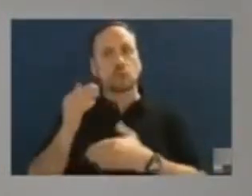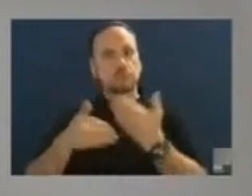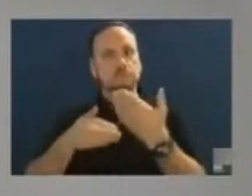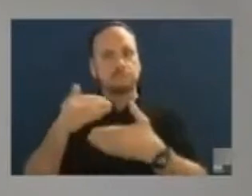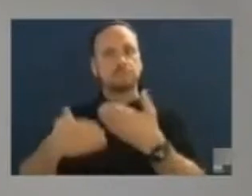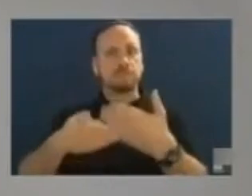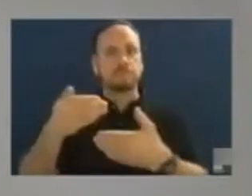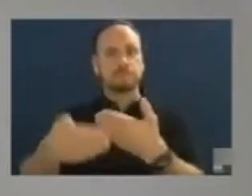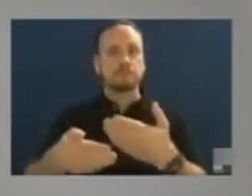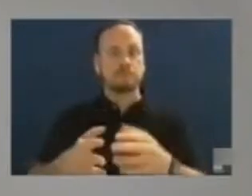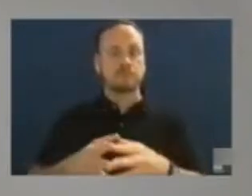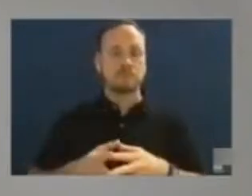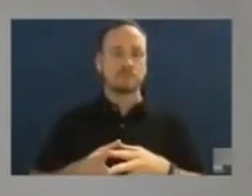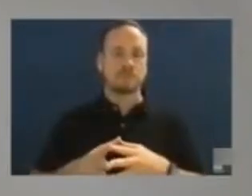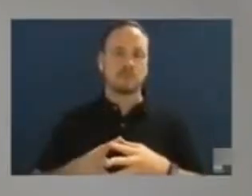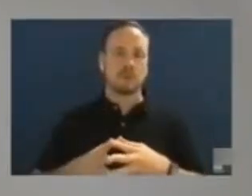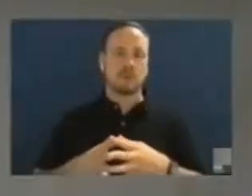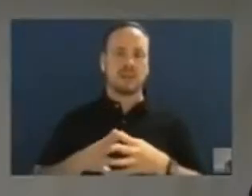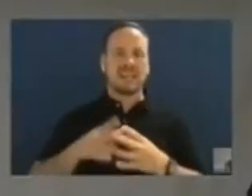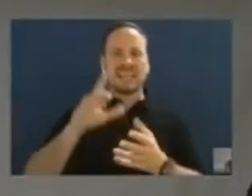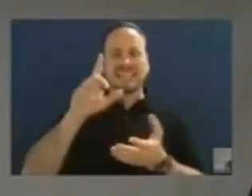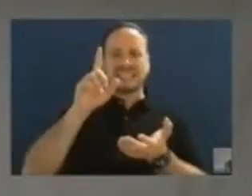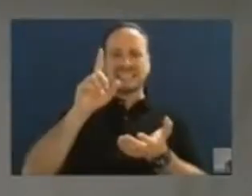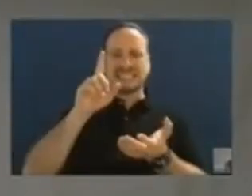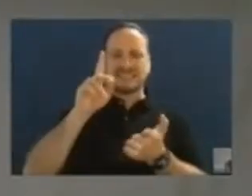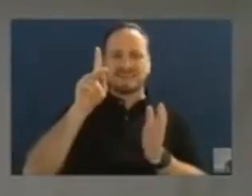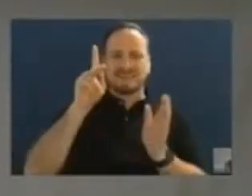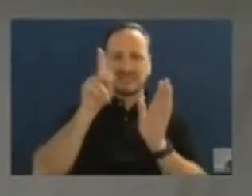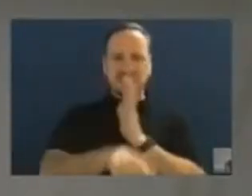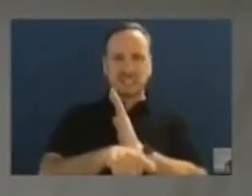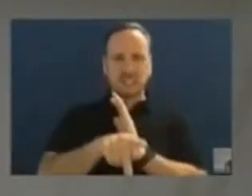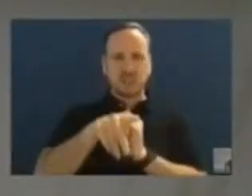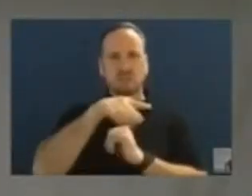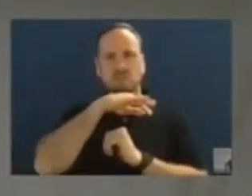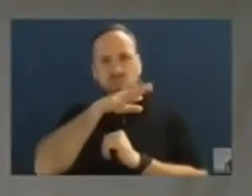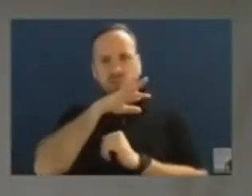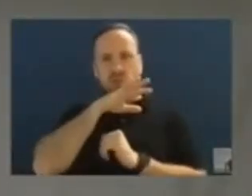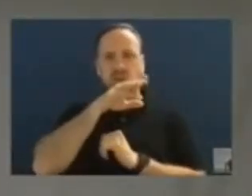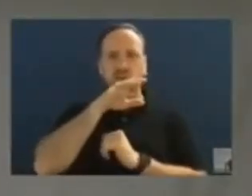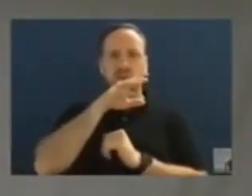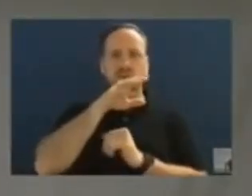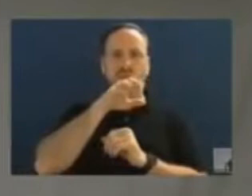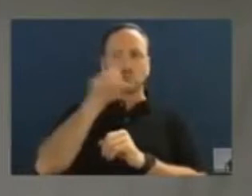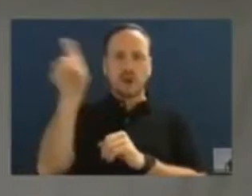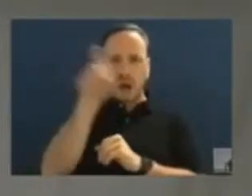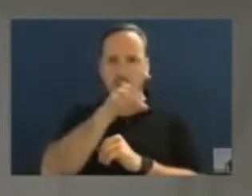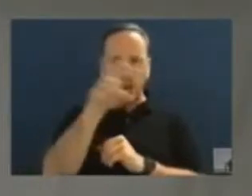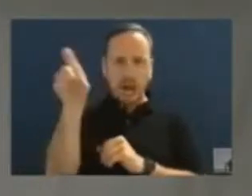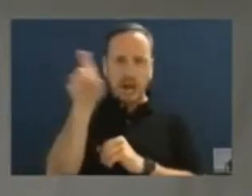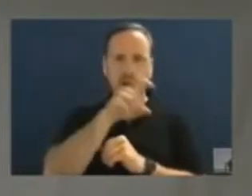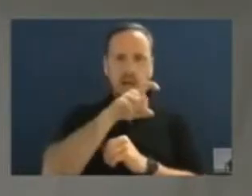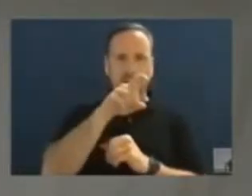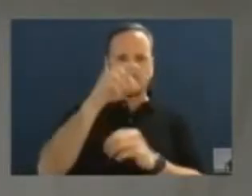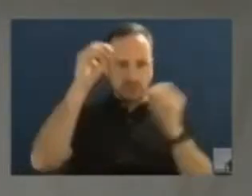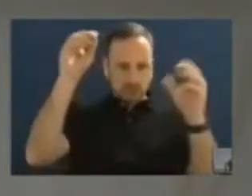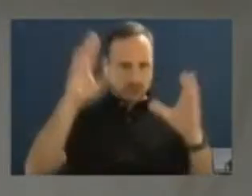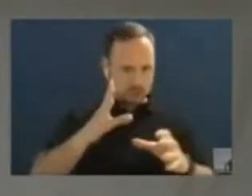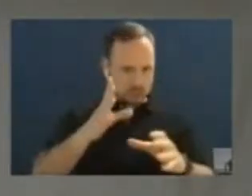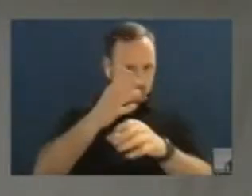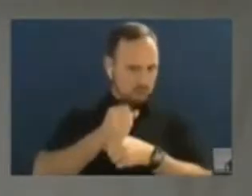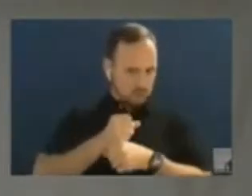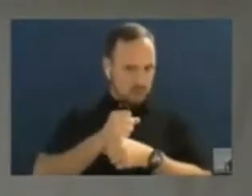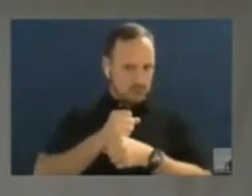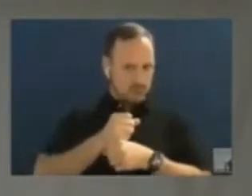the sanitizing and disinfectant spray that the teachers will get, so that's going to be a process